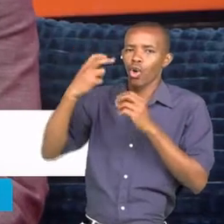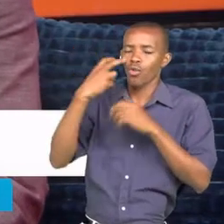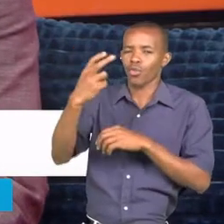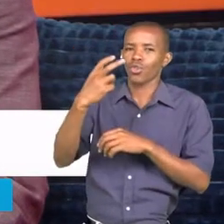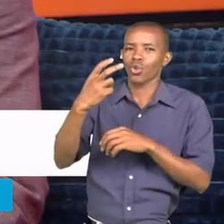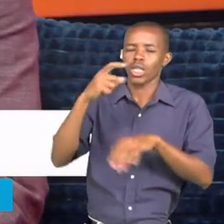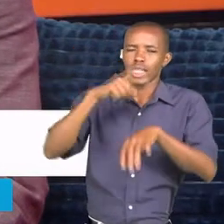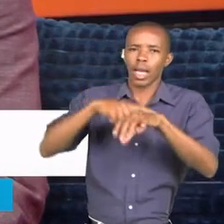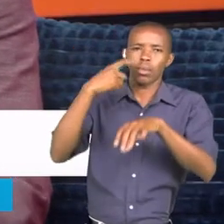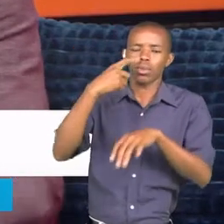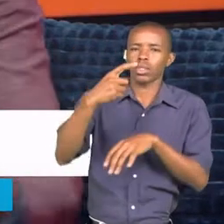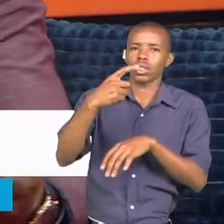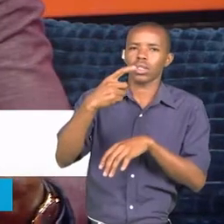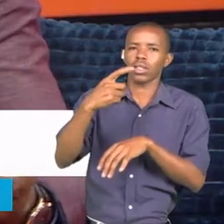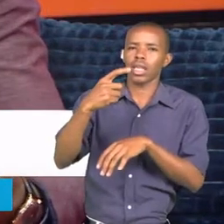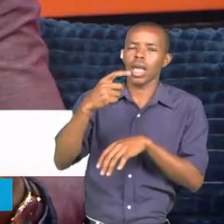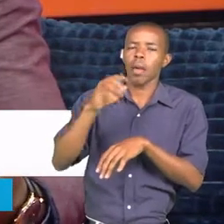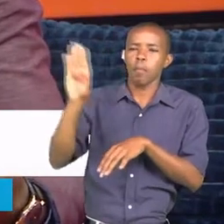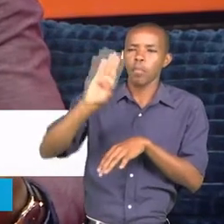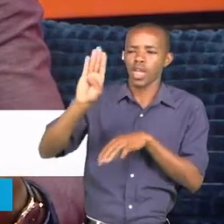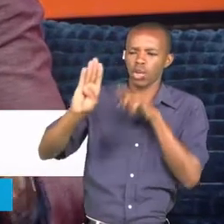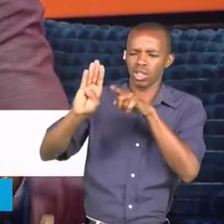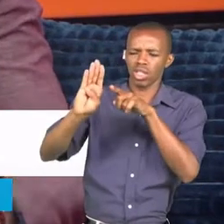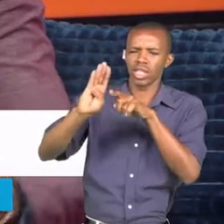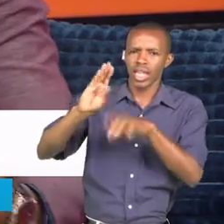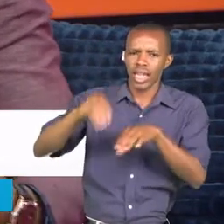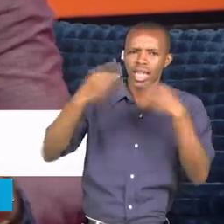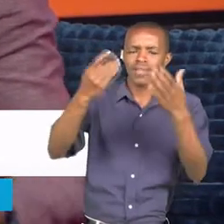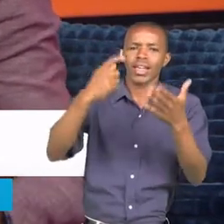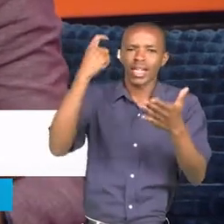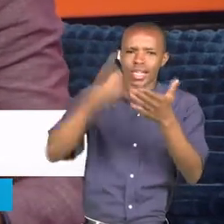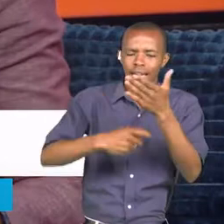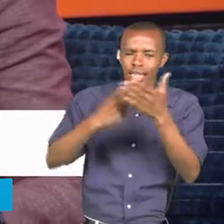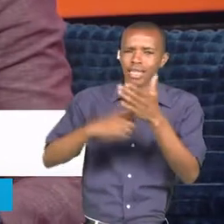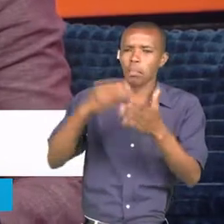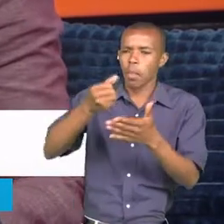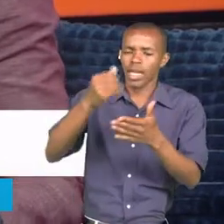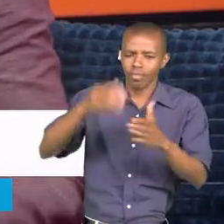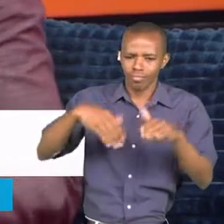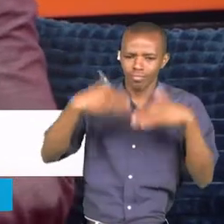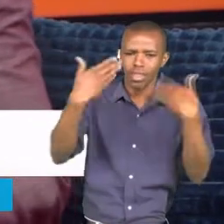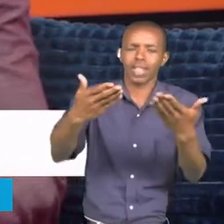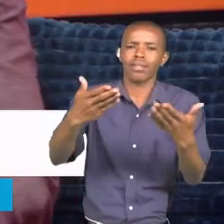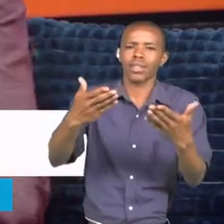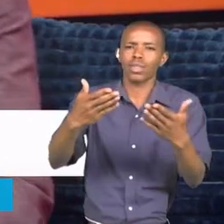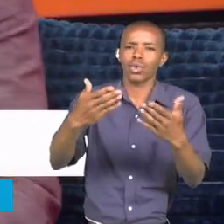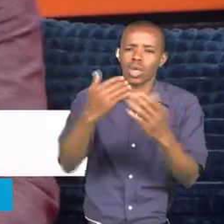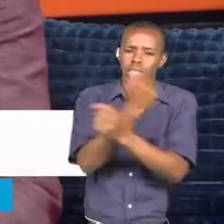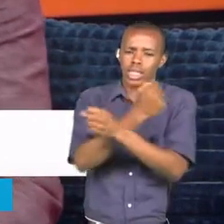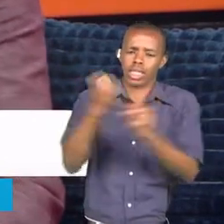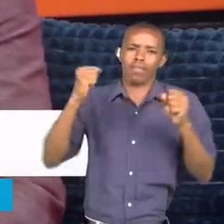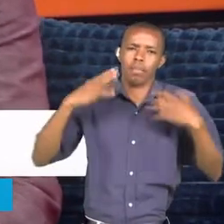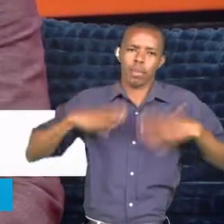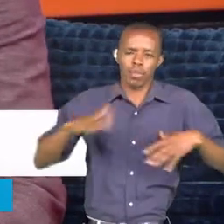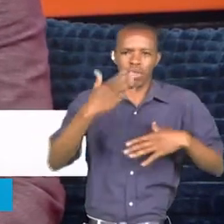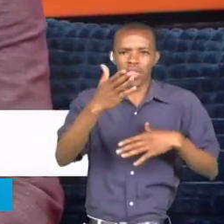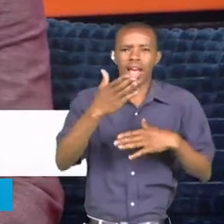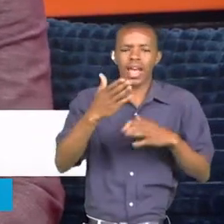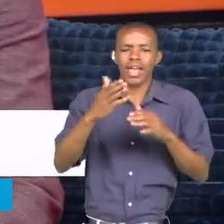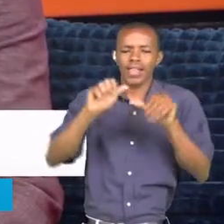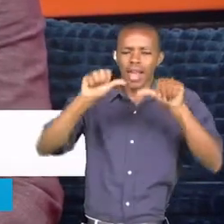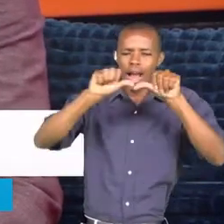when you see these billions being released, taxpayers' money being released to go and of course sort these guys out, the